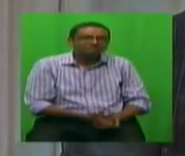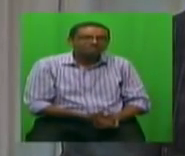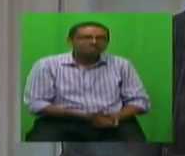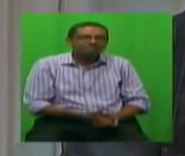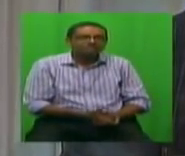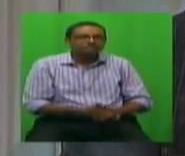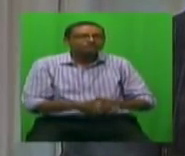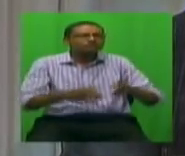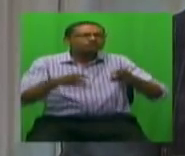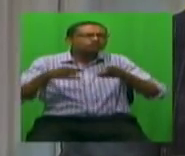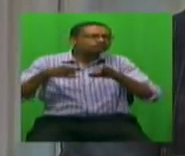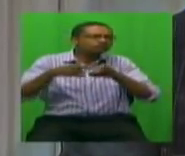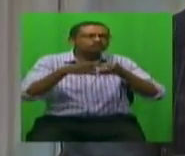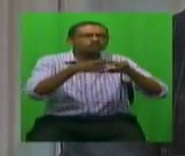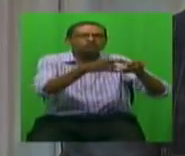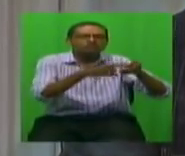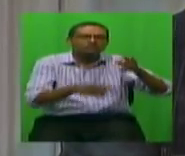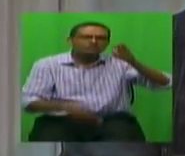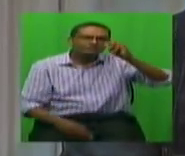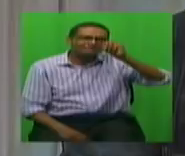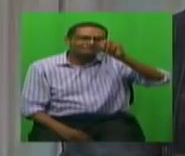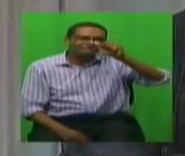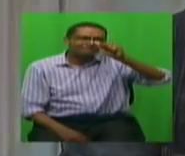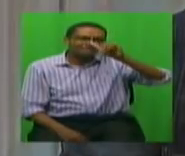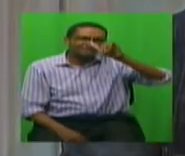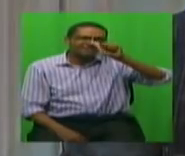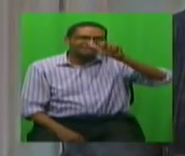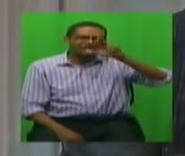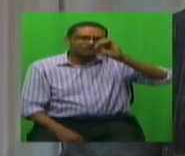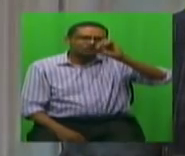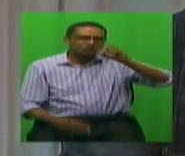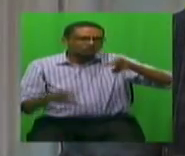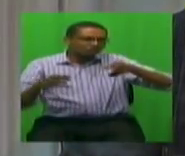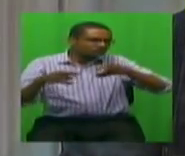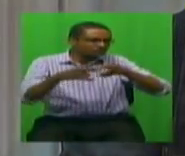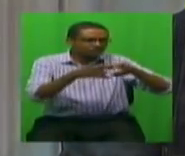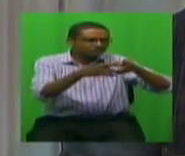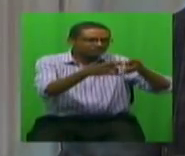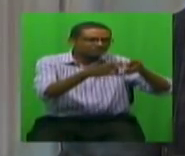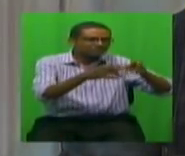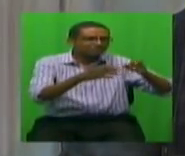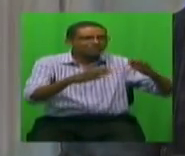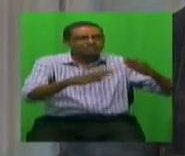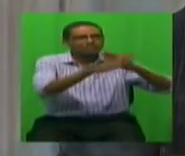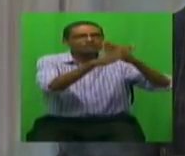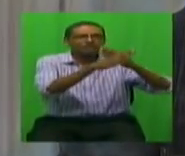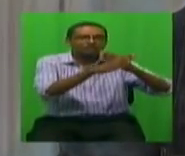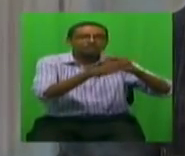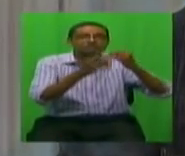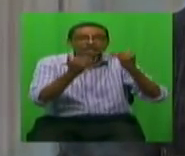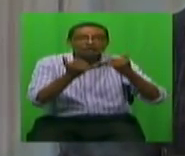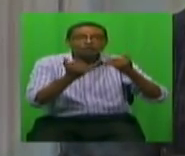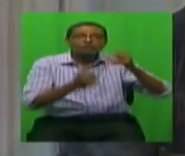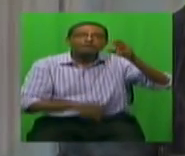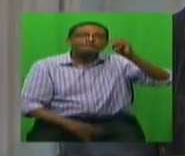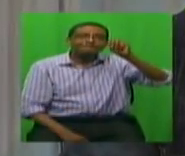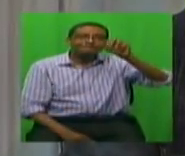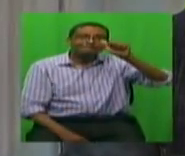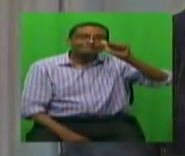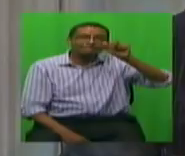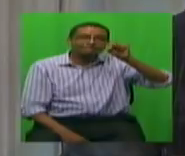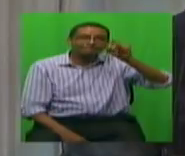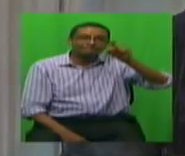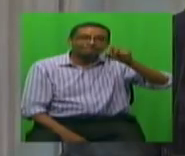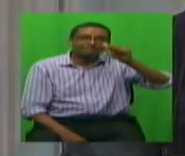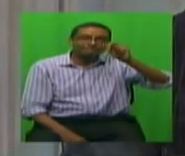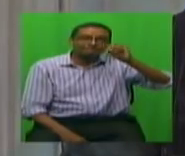leading into Mayaro. In and out is blocked. And this time around we had the additional issue of the Manzanilla Mayaro Road being blocked